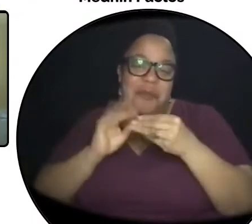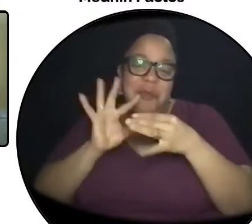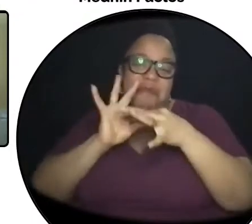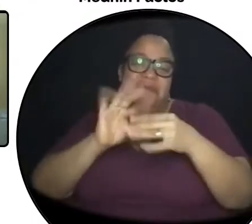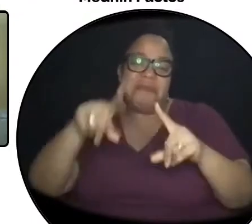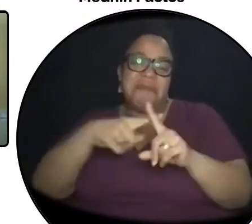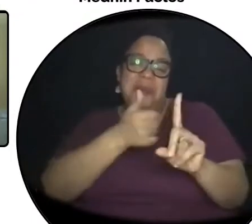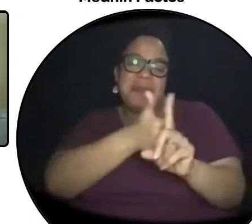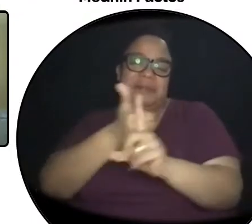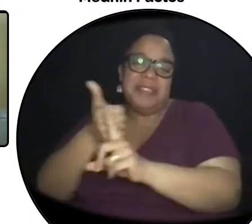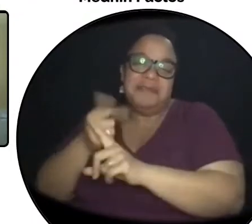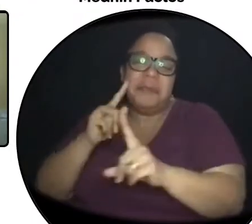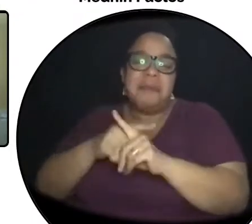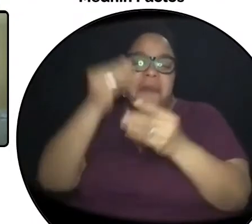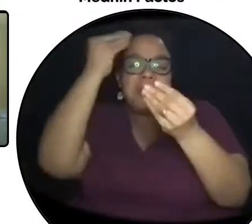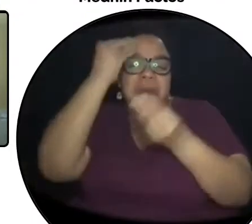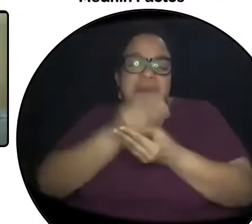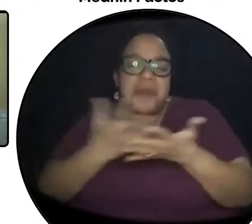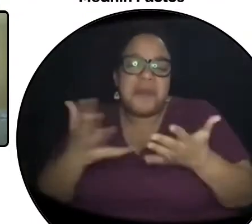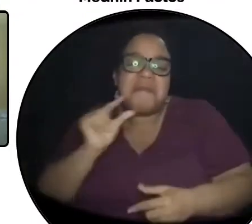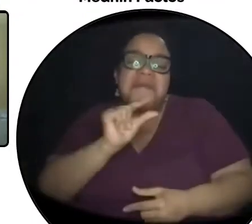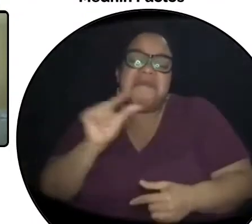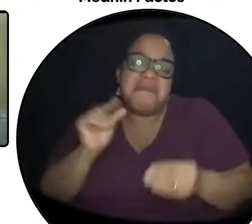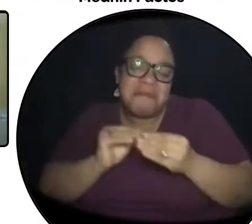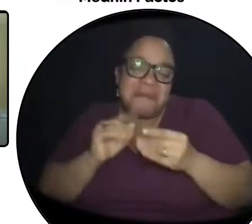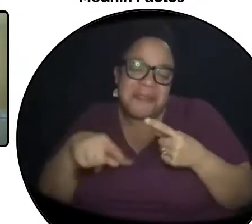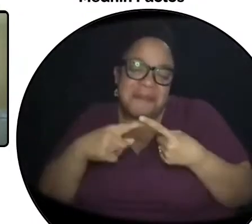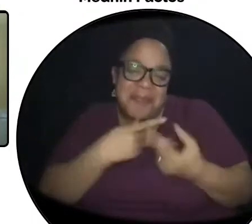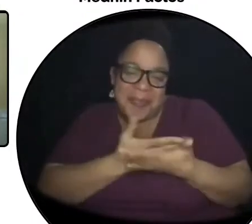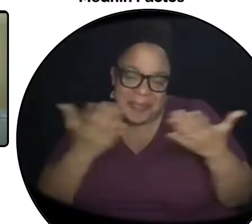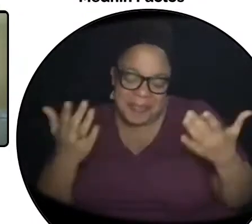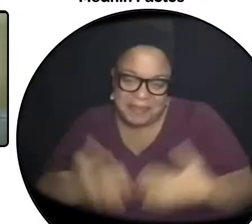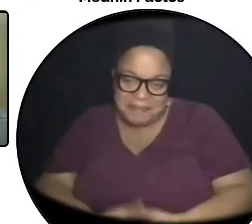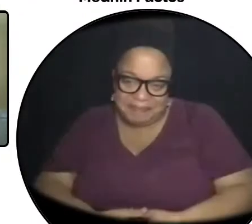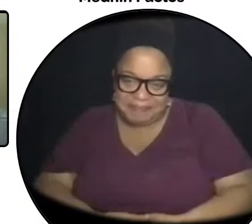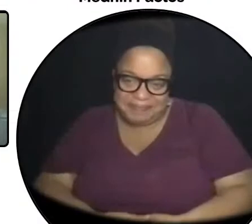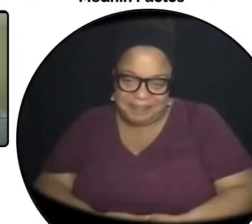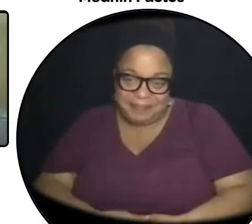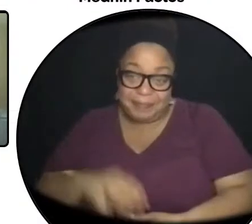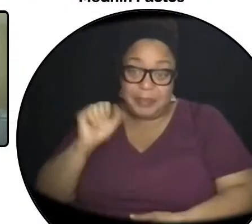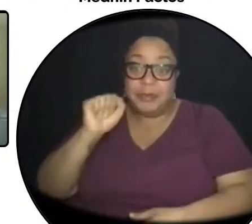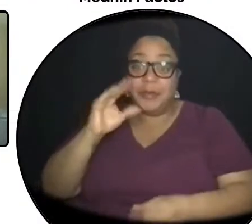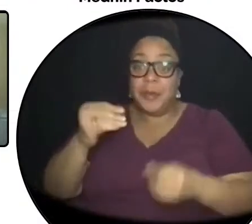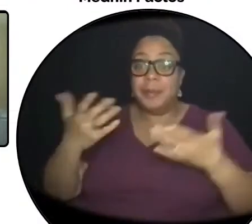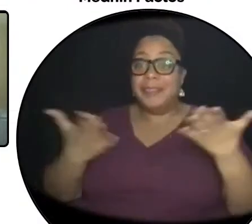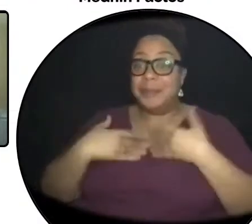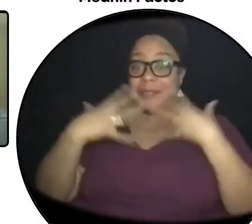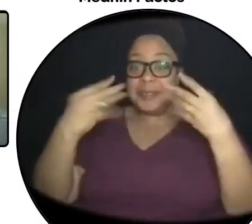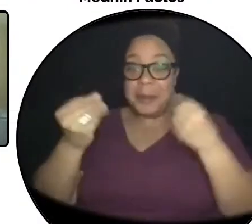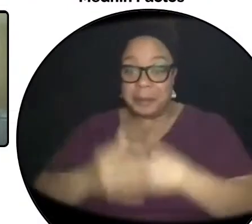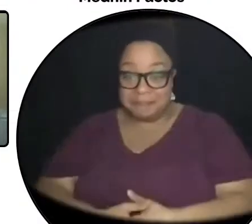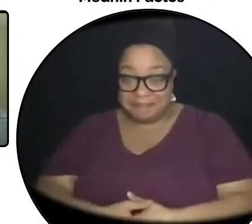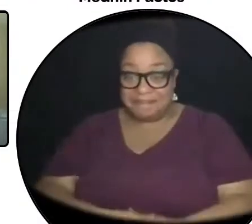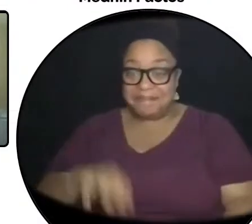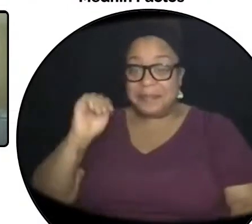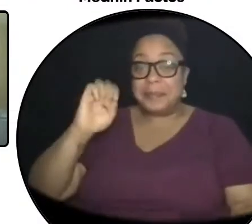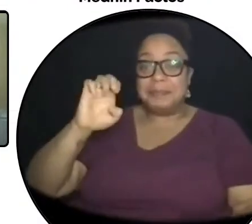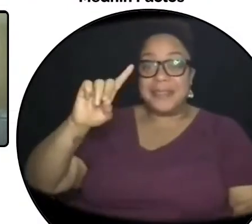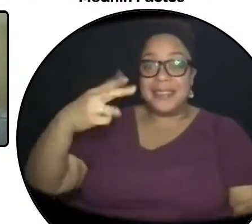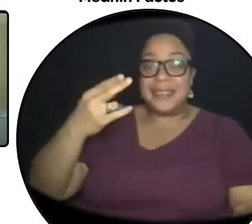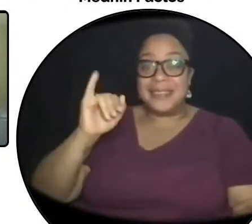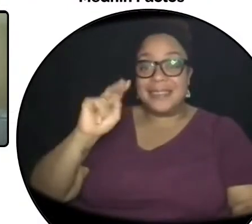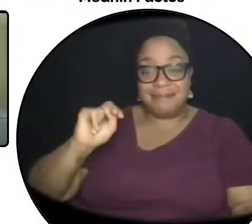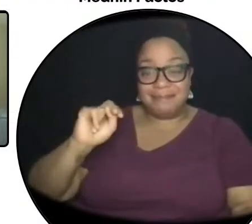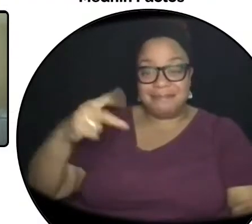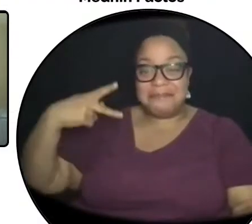Asmarina, the co-founder of the Milano chapter of Rete G2, the largest citizenship organization in